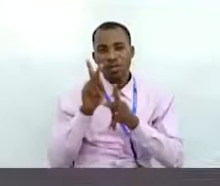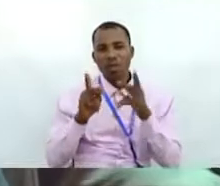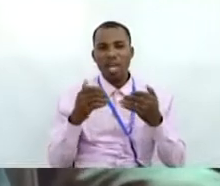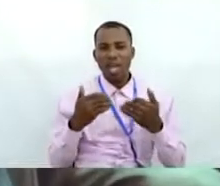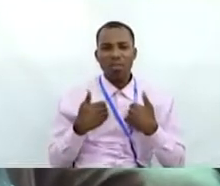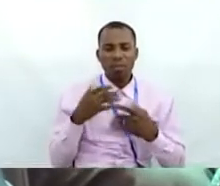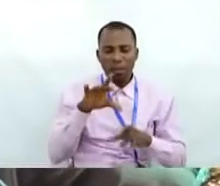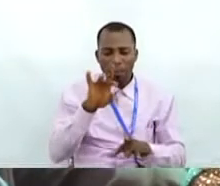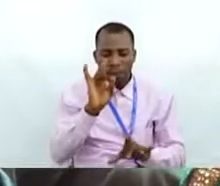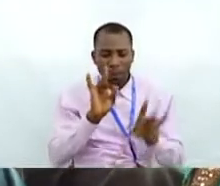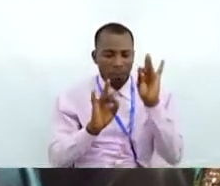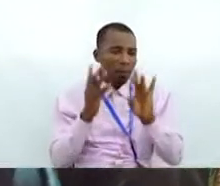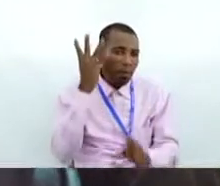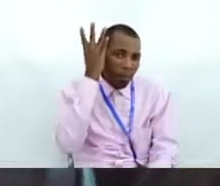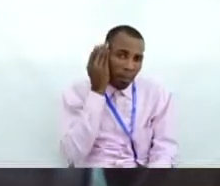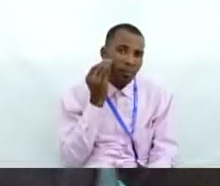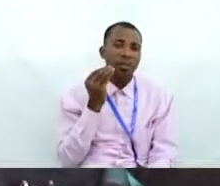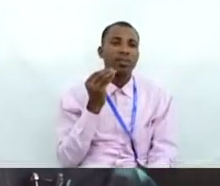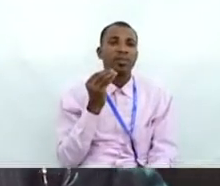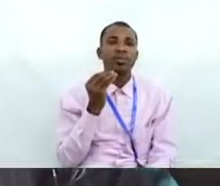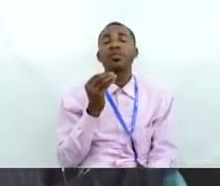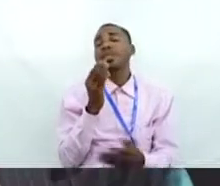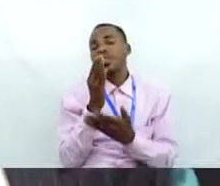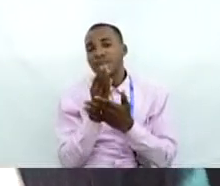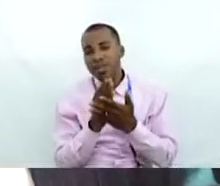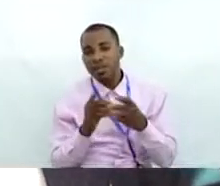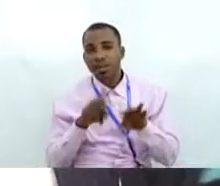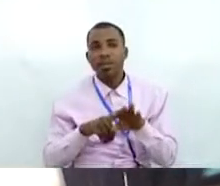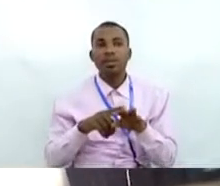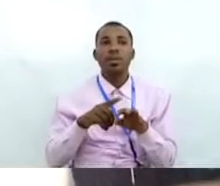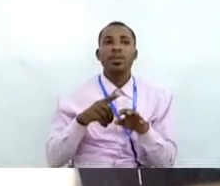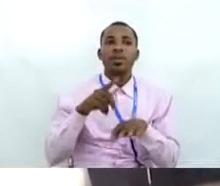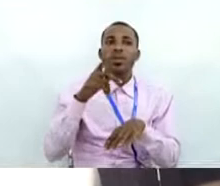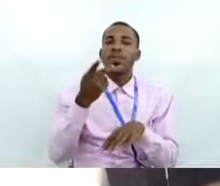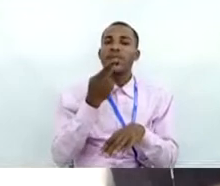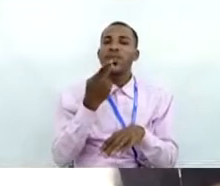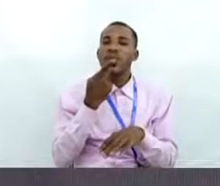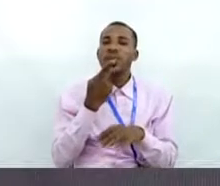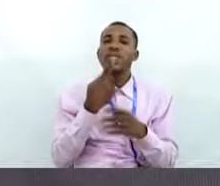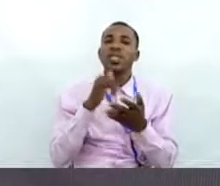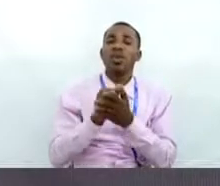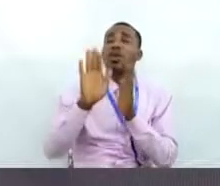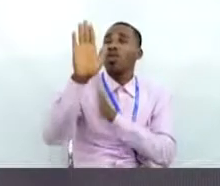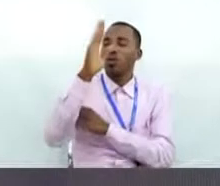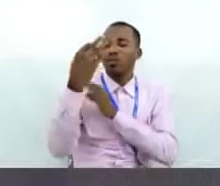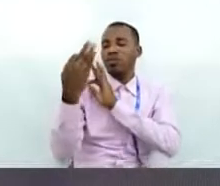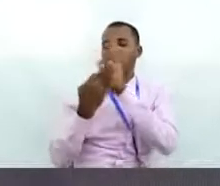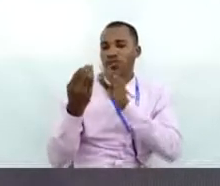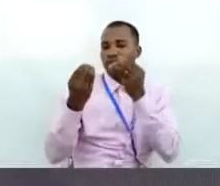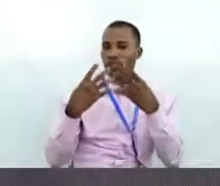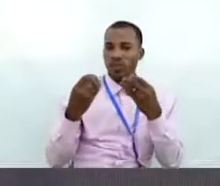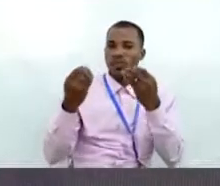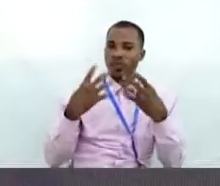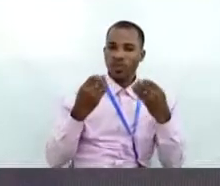experience. Paul even had it sometimes. God spoke to me. God came to me by night. But no vision